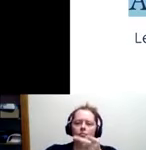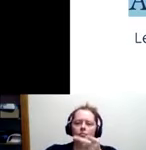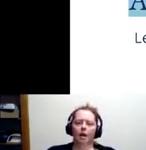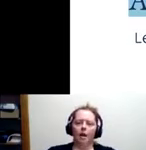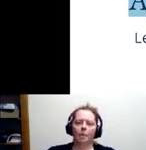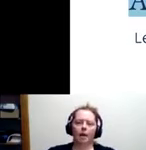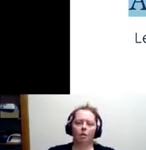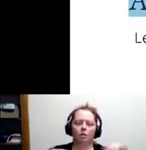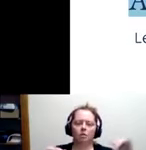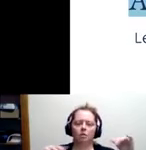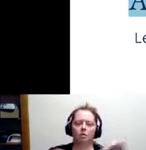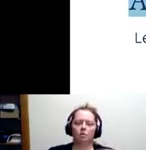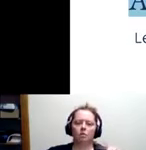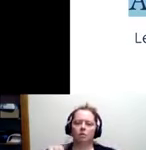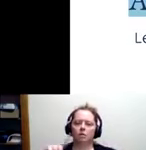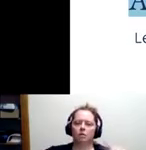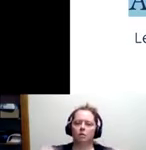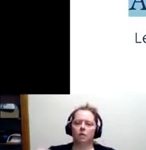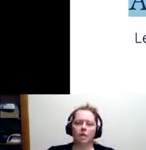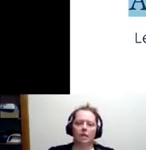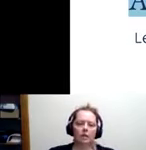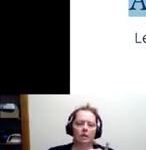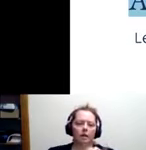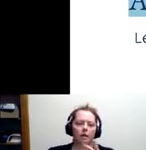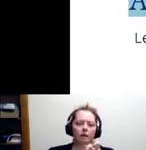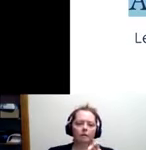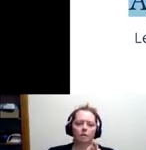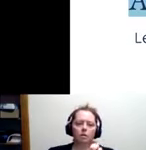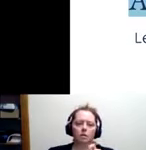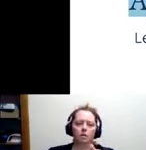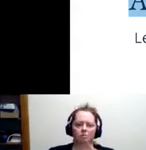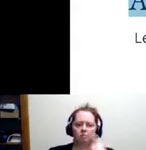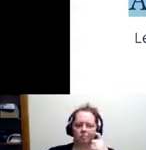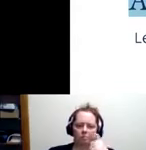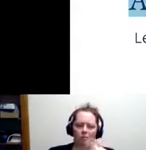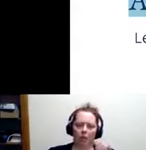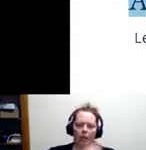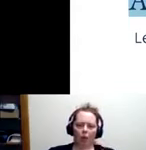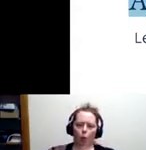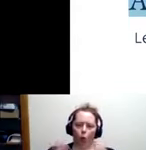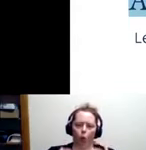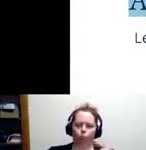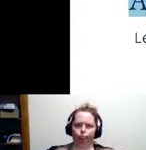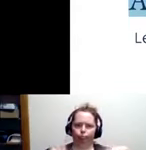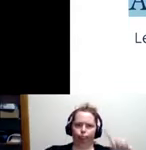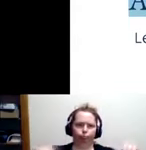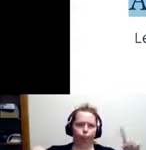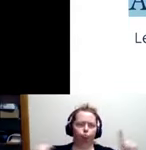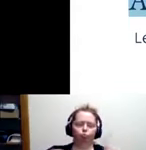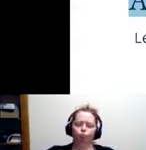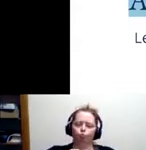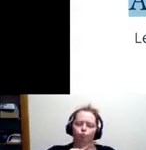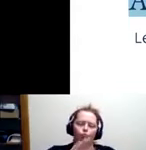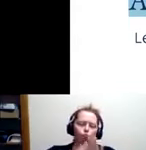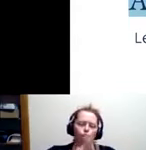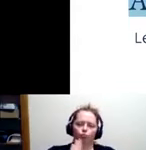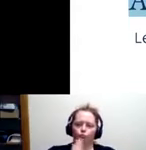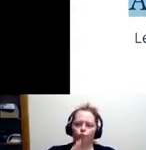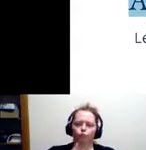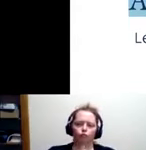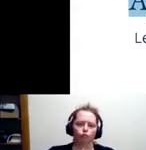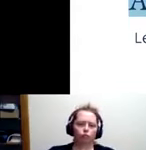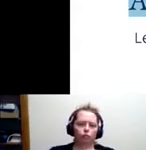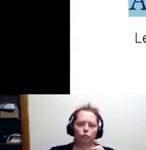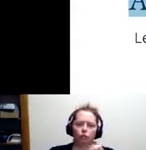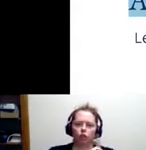in the group may differ in cultural background, sexual orientation, and or gender identity or gender expression, and we'll